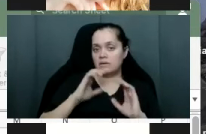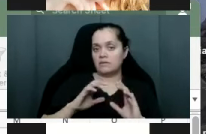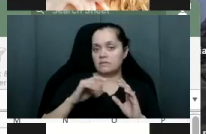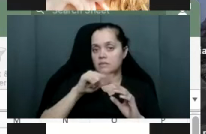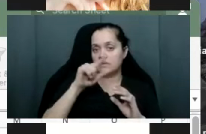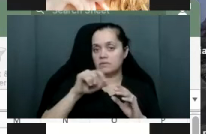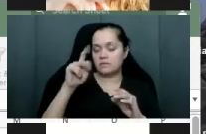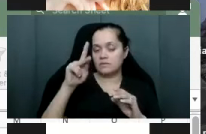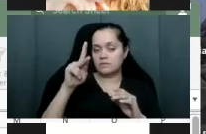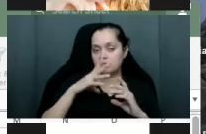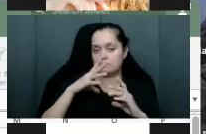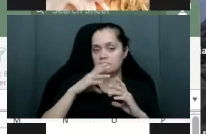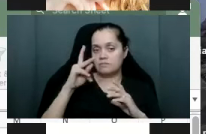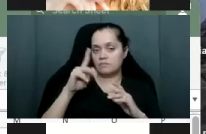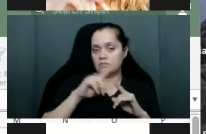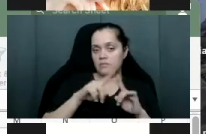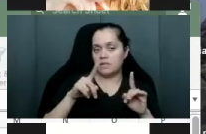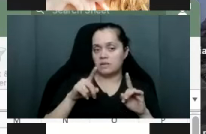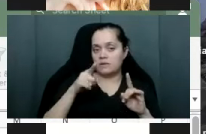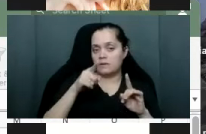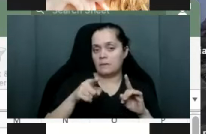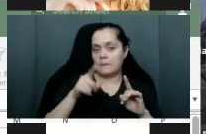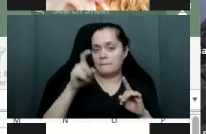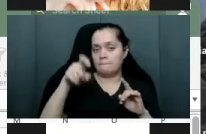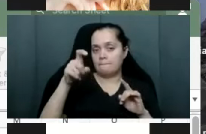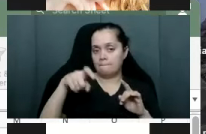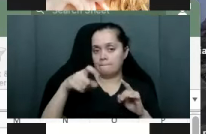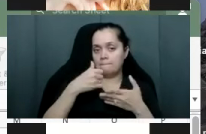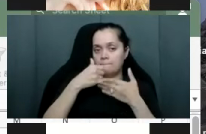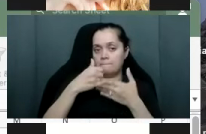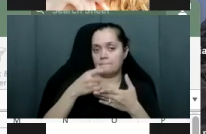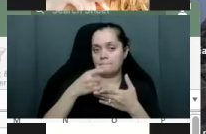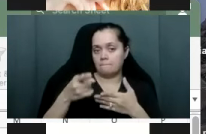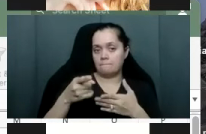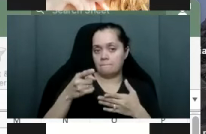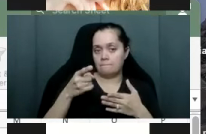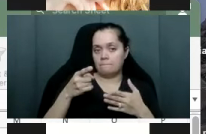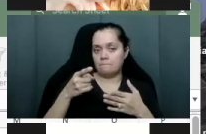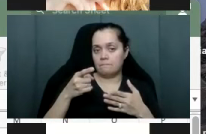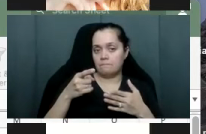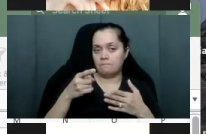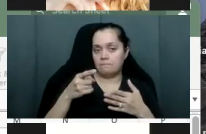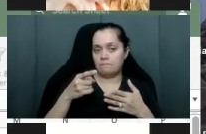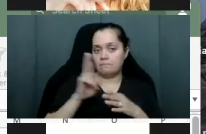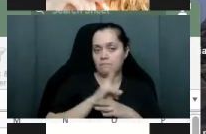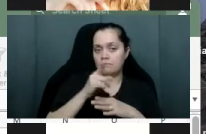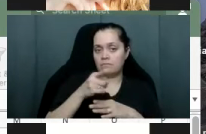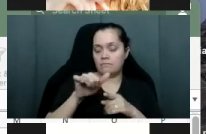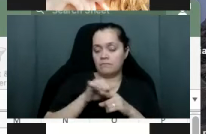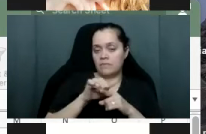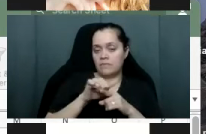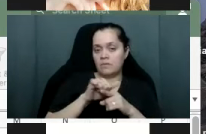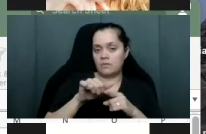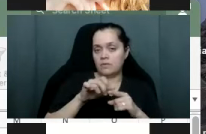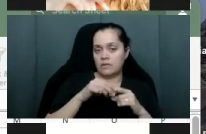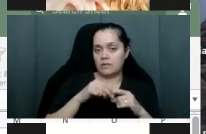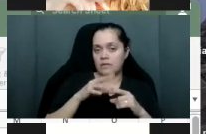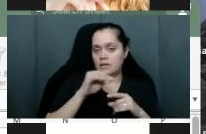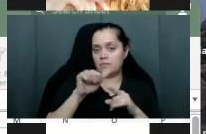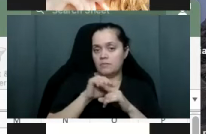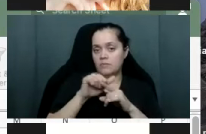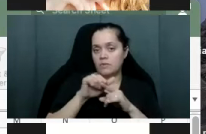Okay, but those should help you if you use them for practice. And